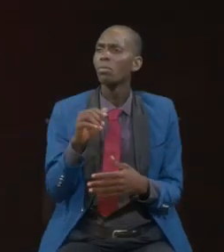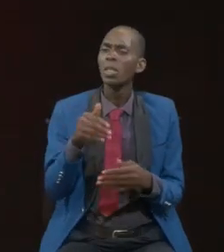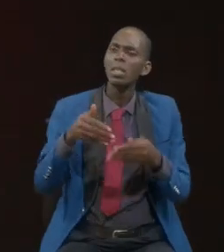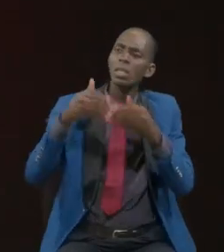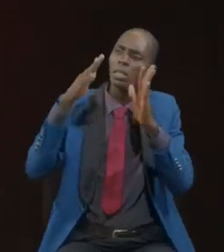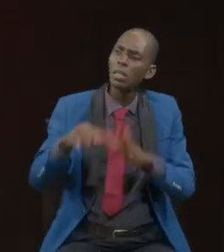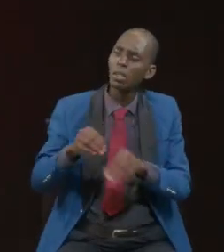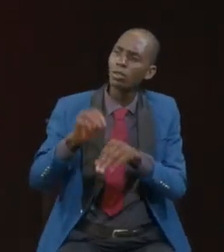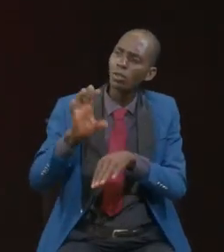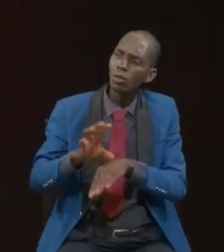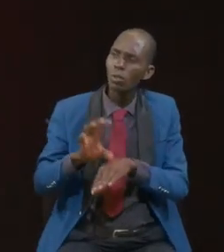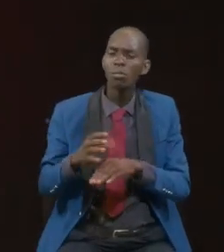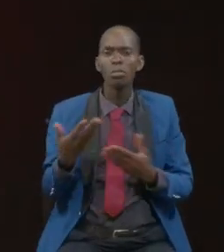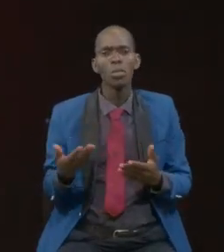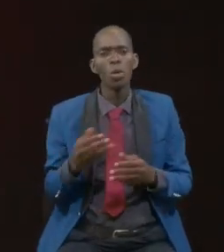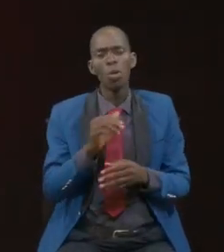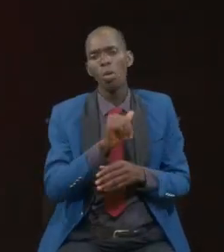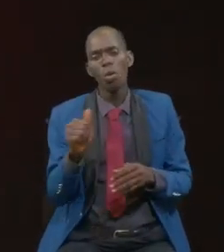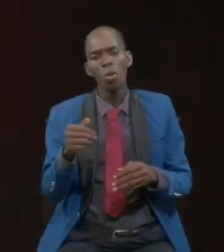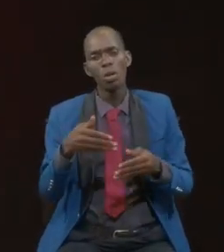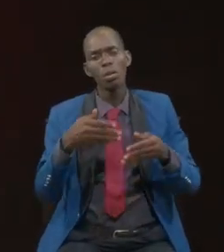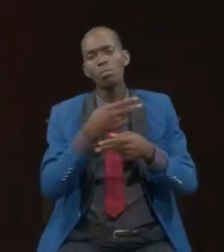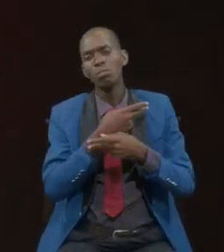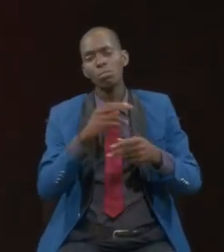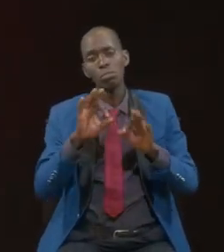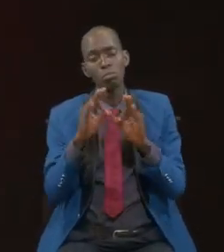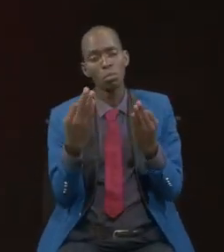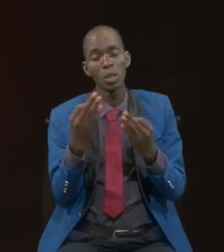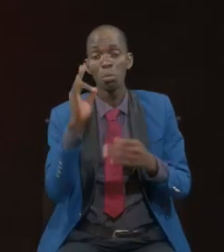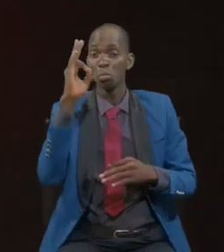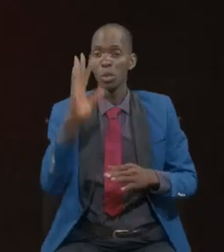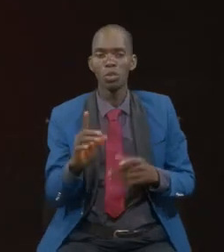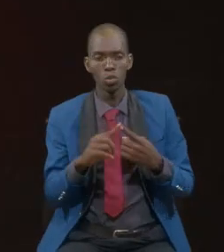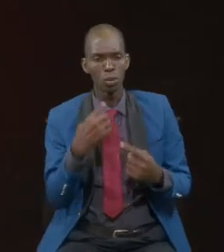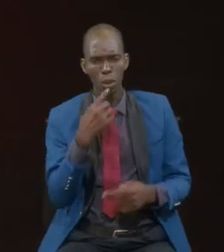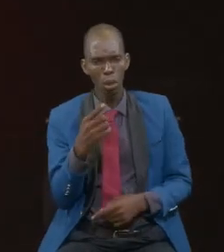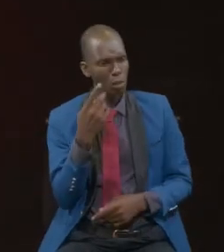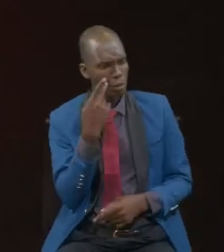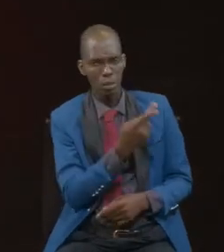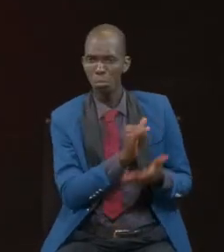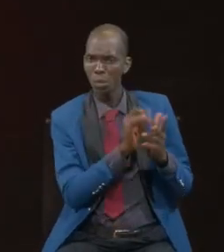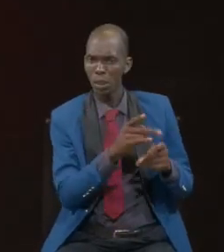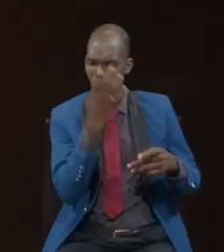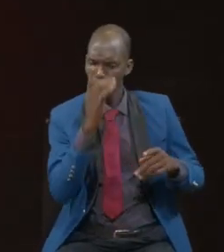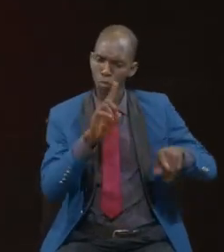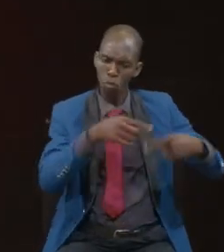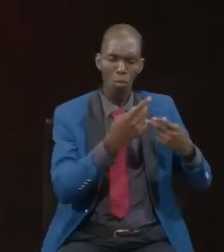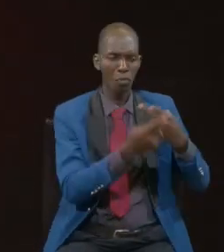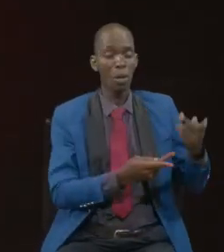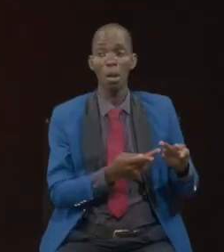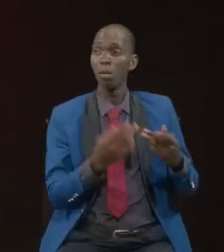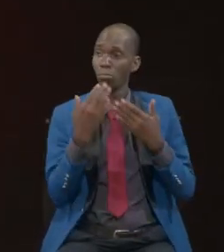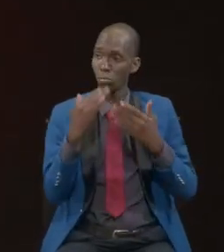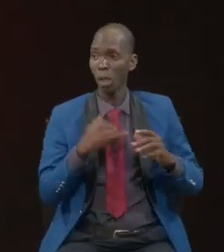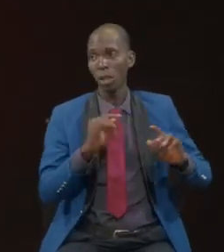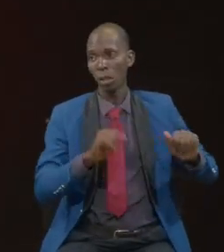leader of a coordinator go and visit so and so no you're not wait you'll be so eager you